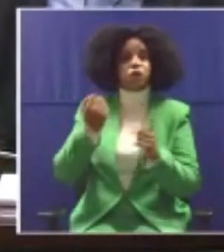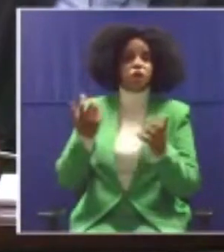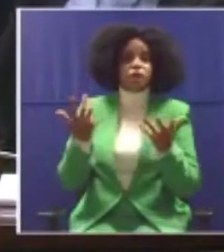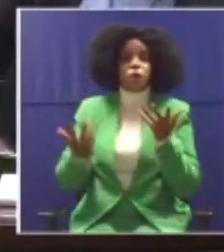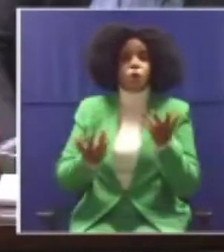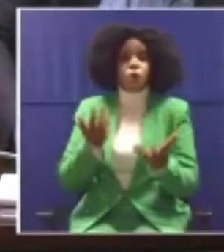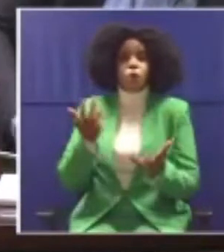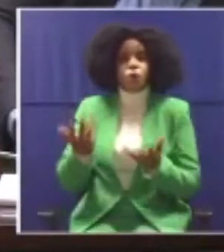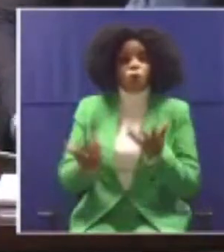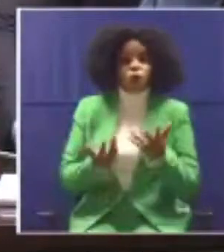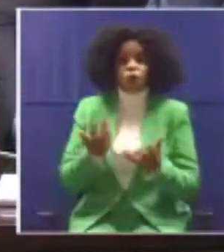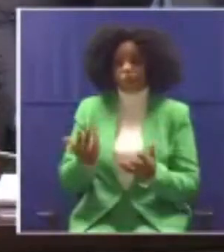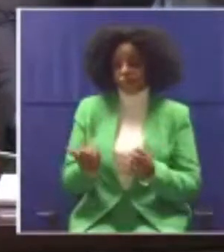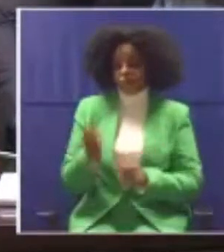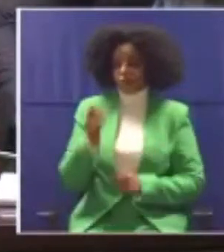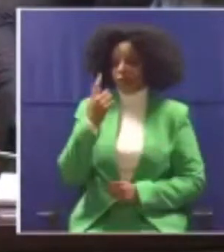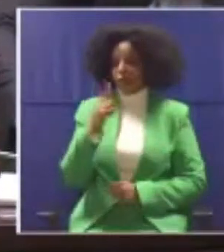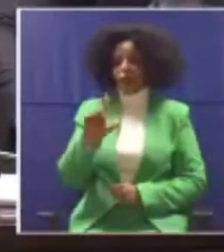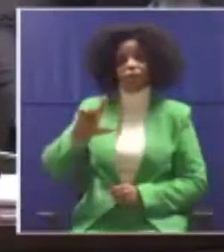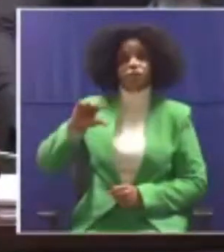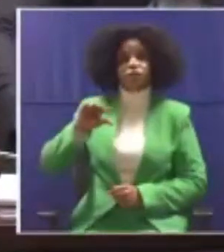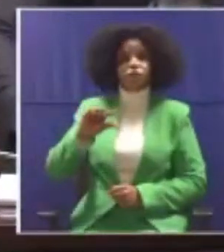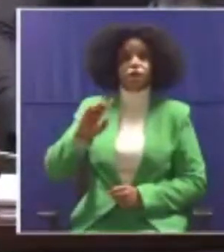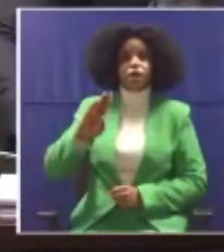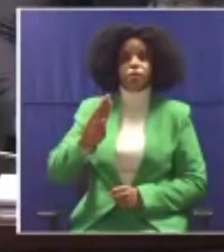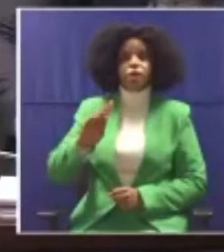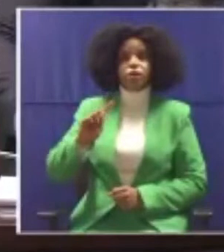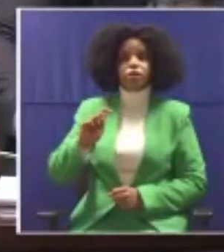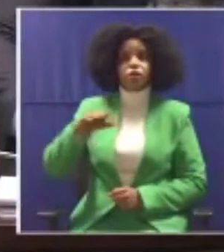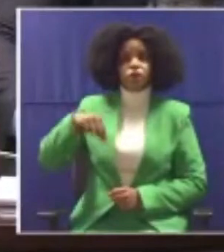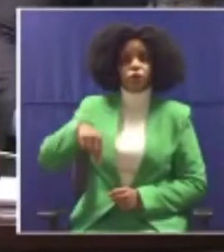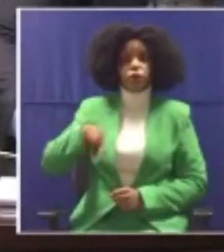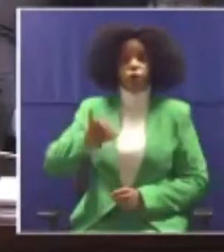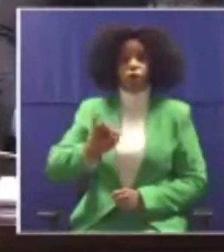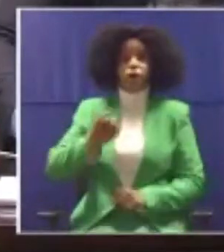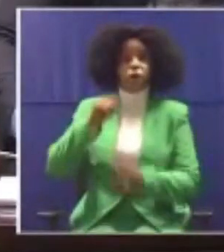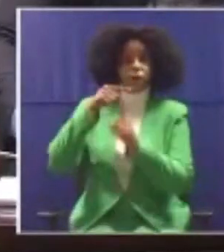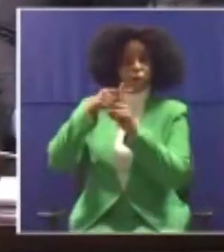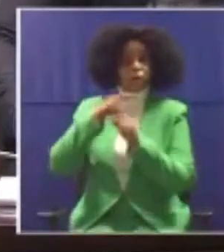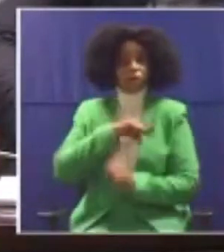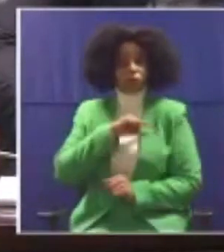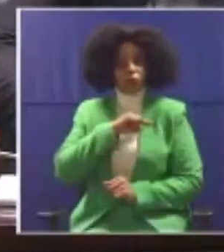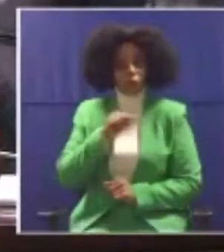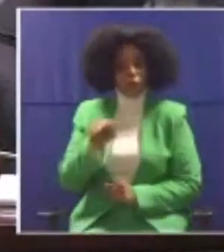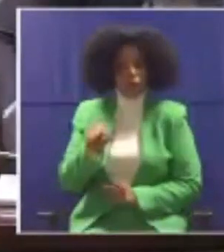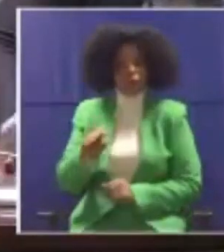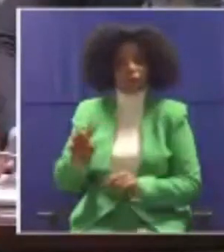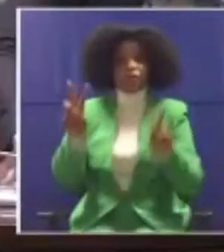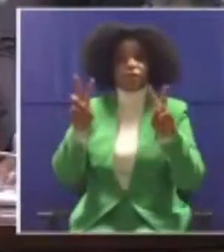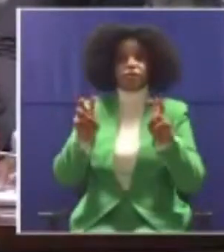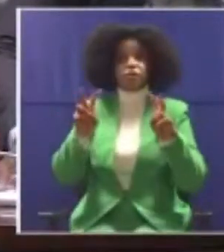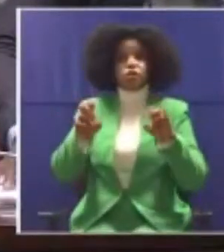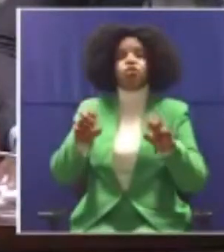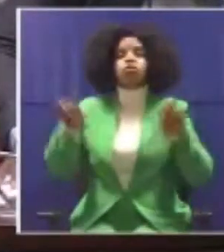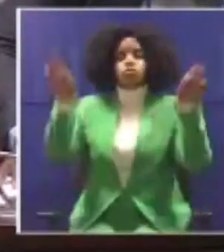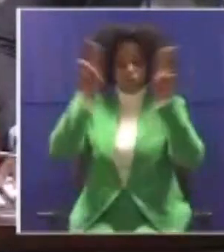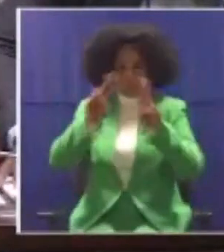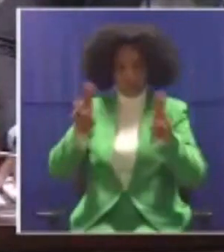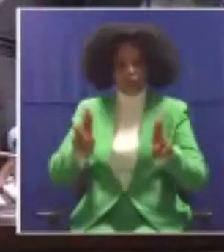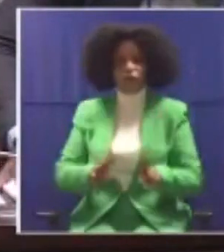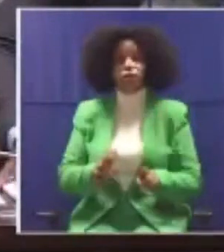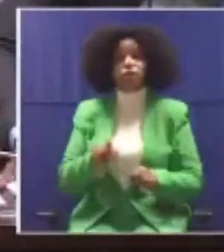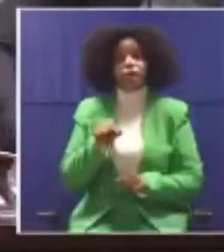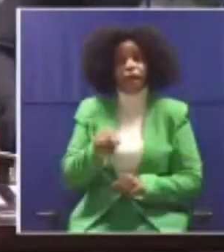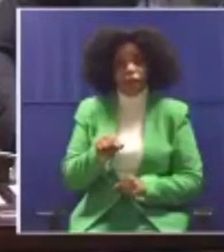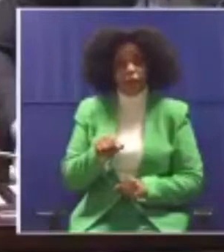for the LGBTIQ+, so because this is a universal issue, and that we emphasize that South Africans